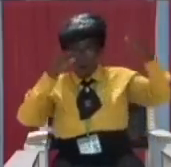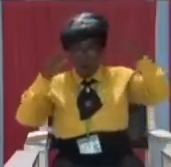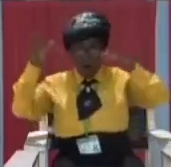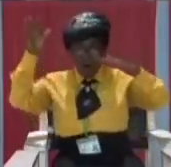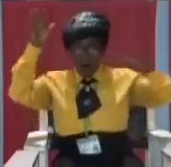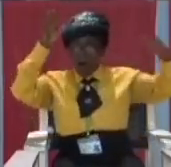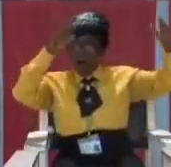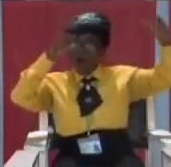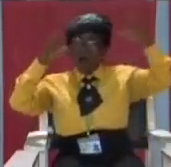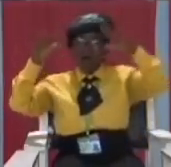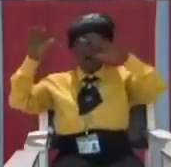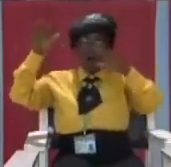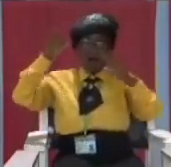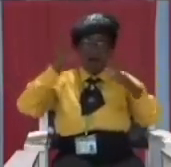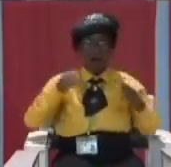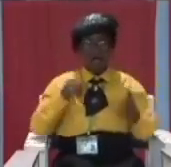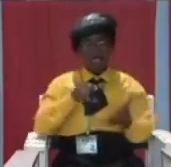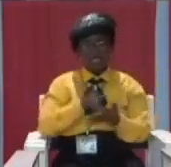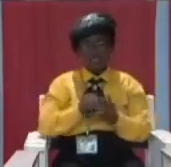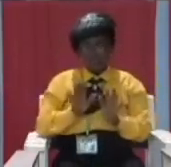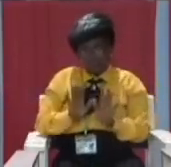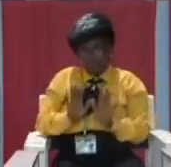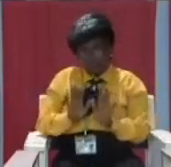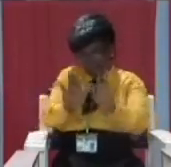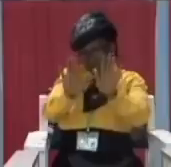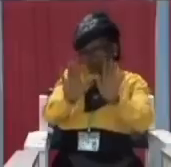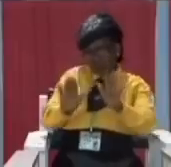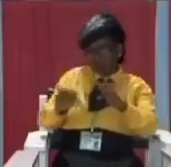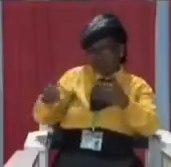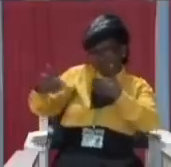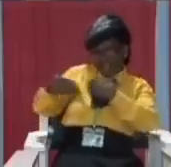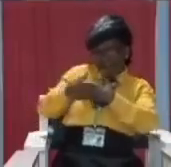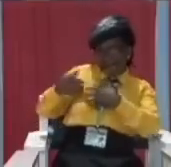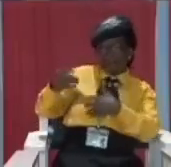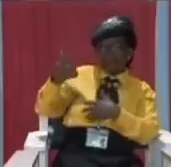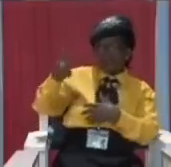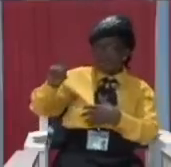It pushes back the plane.